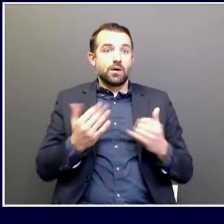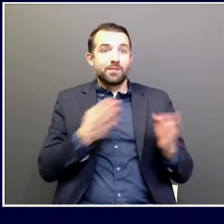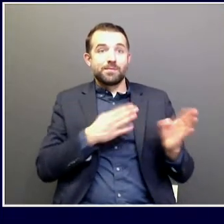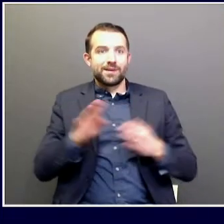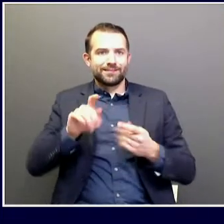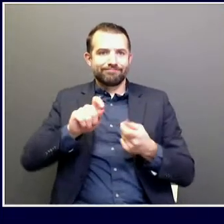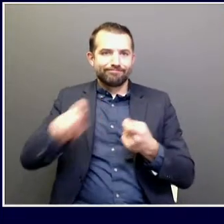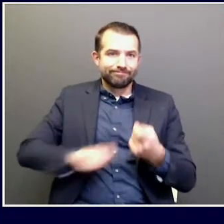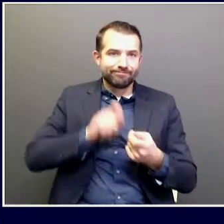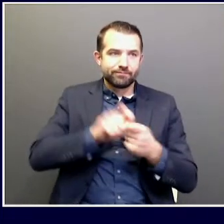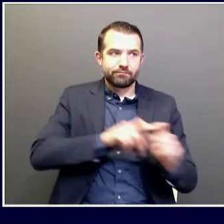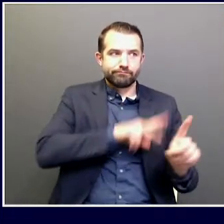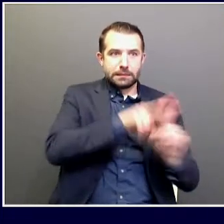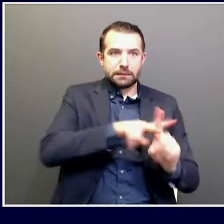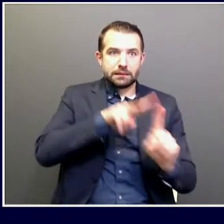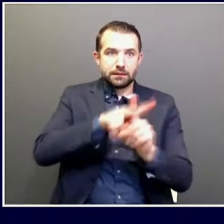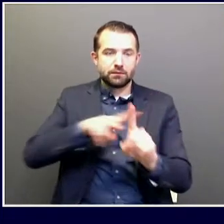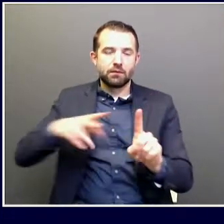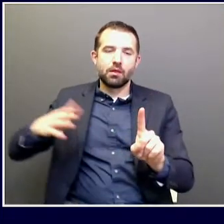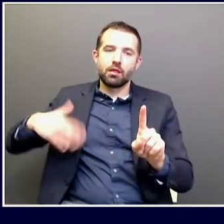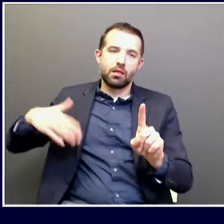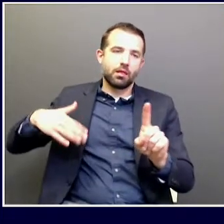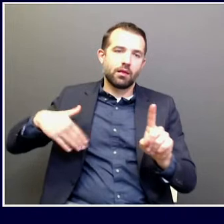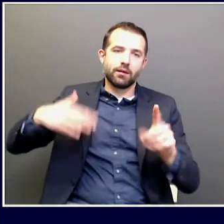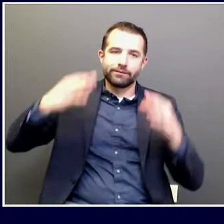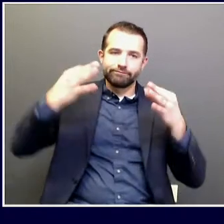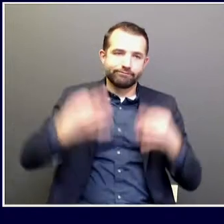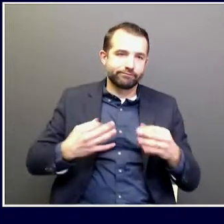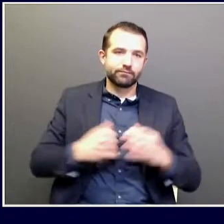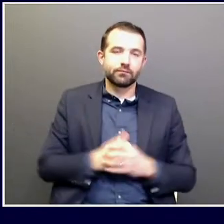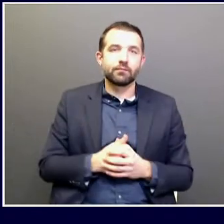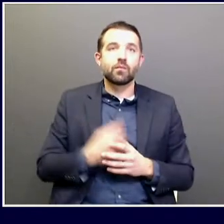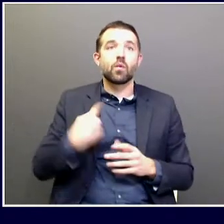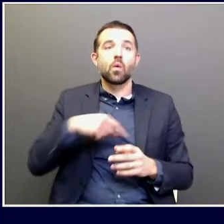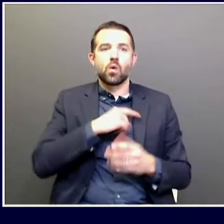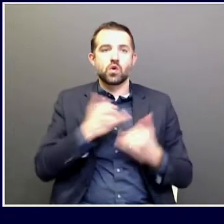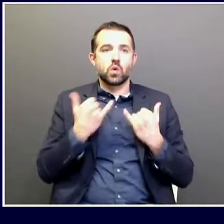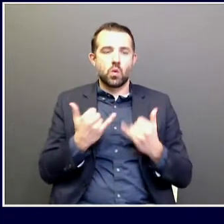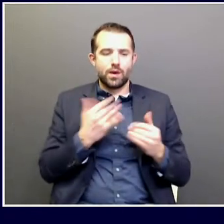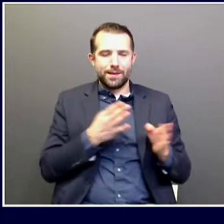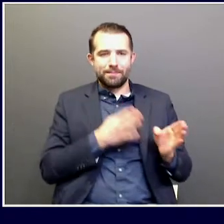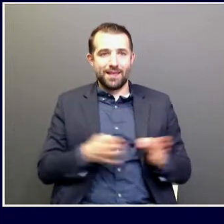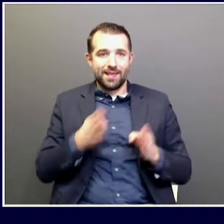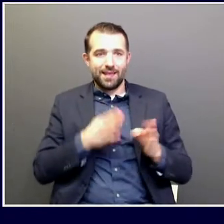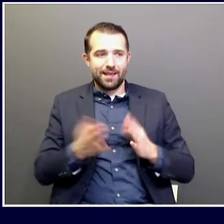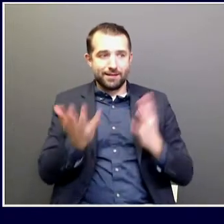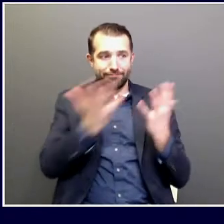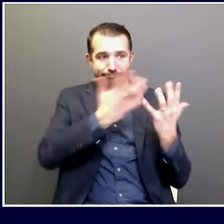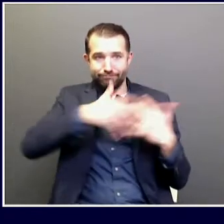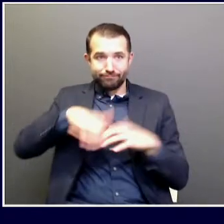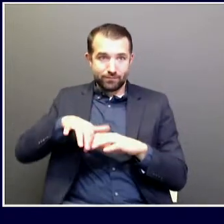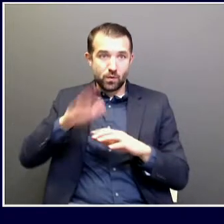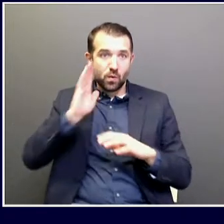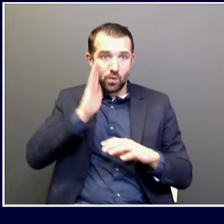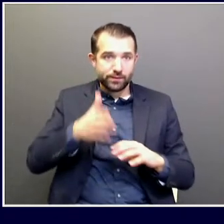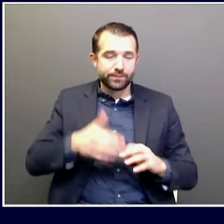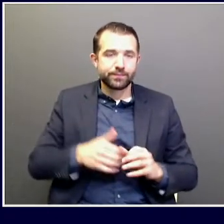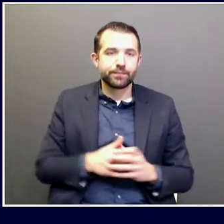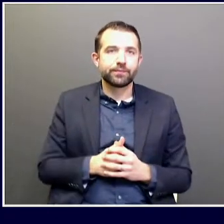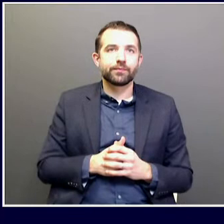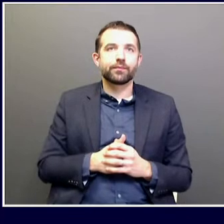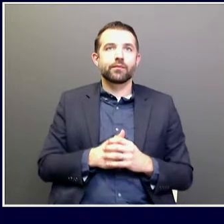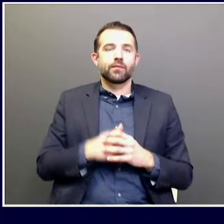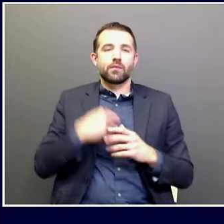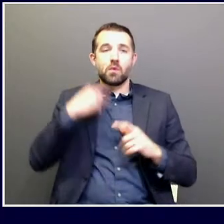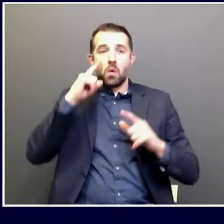and sites and numbers, but we're clearly working on a plan. And as Governor Mills said, our upper bound here is we're hoping for up to